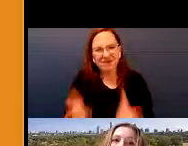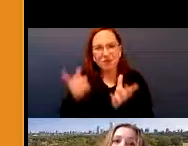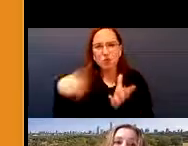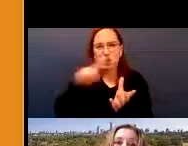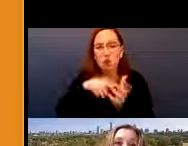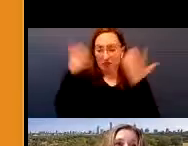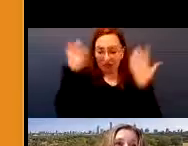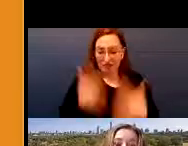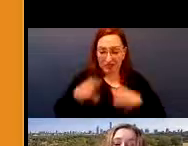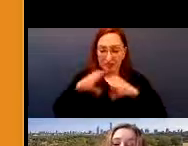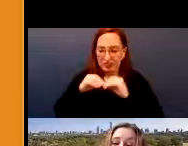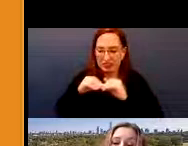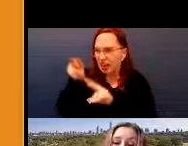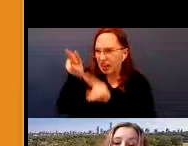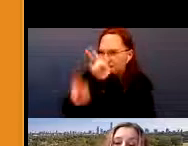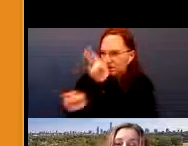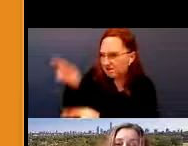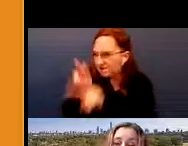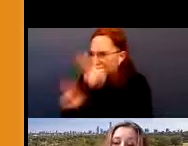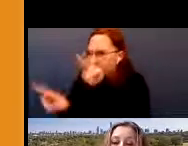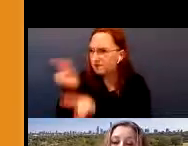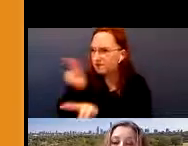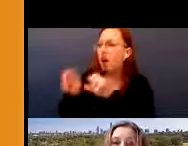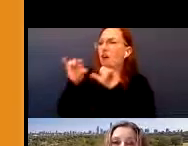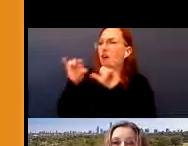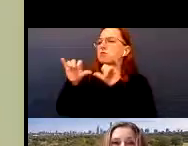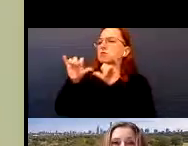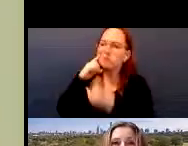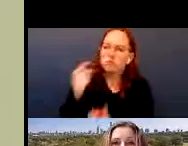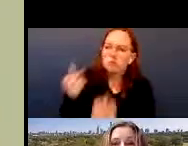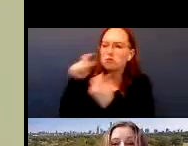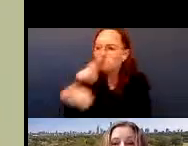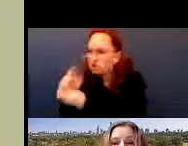detail that we've been working on incorporating into these different concepts.